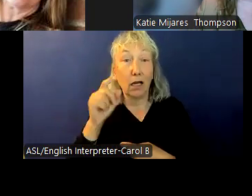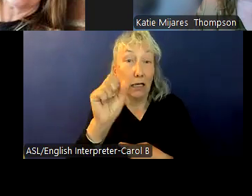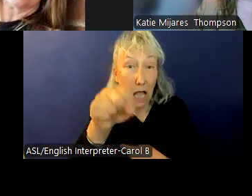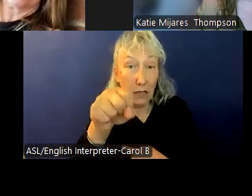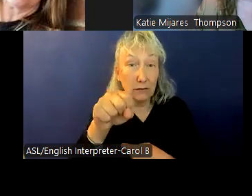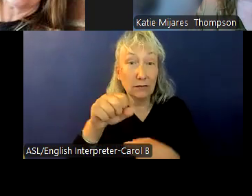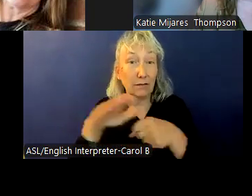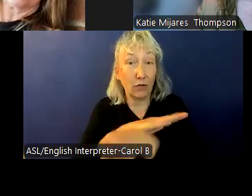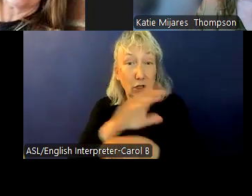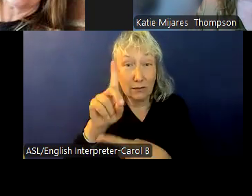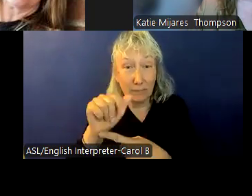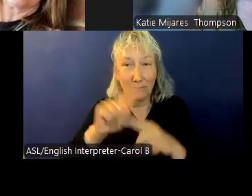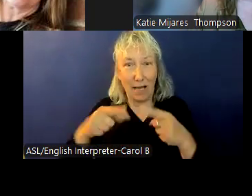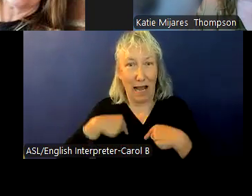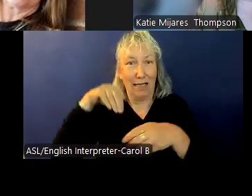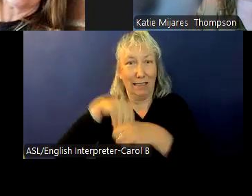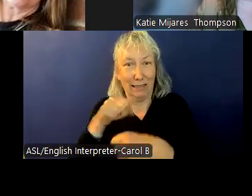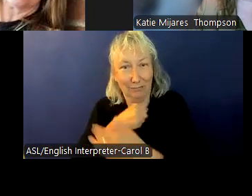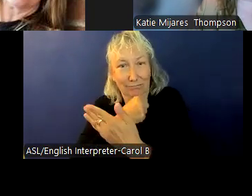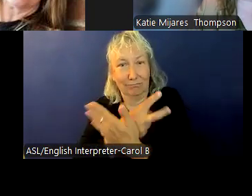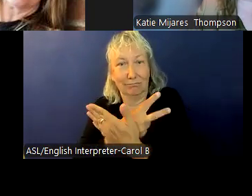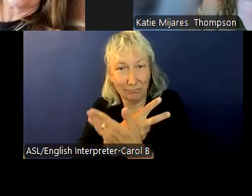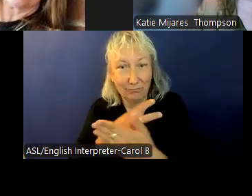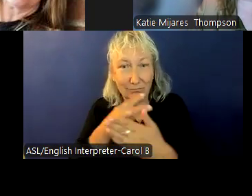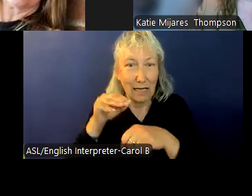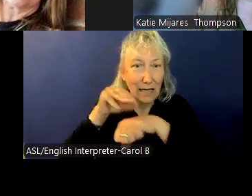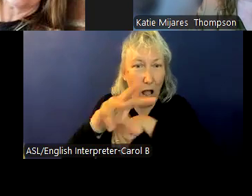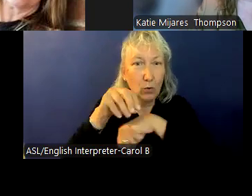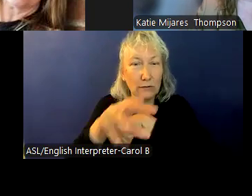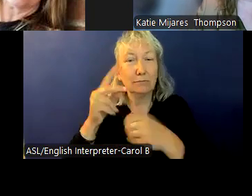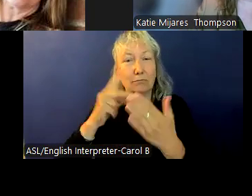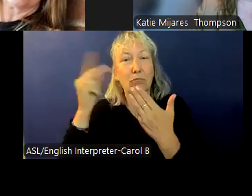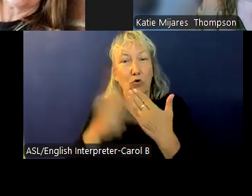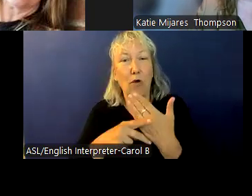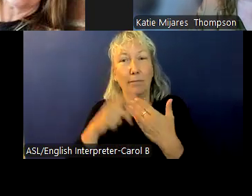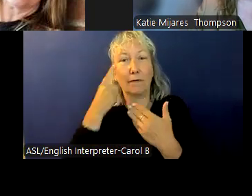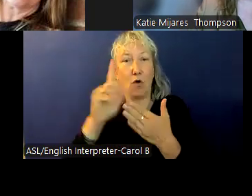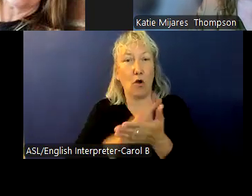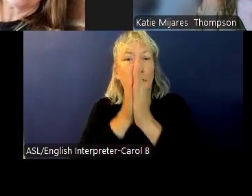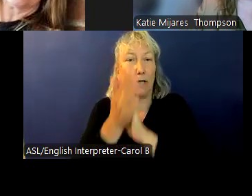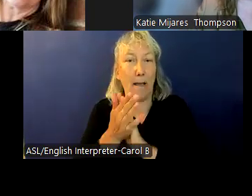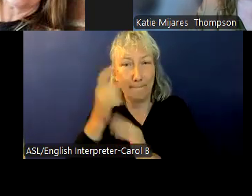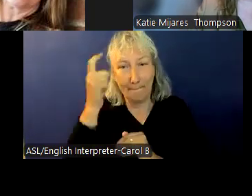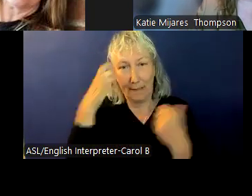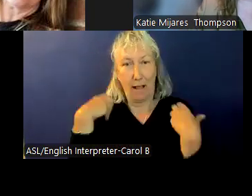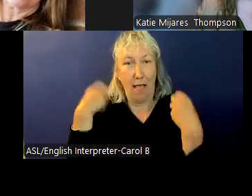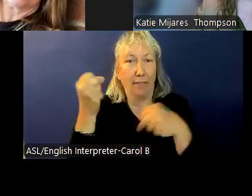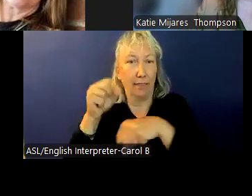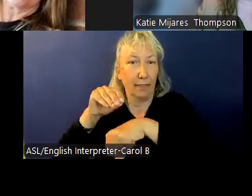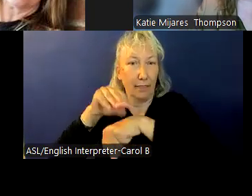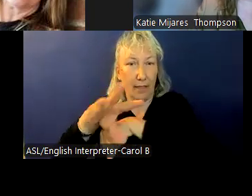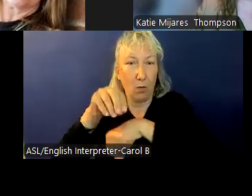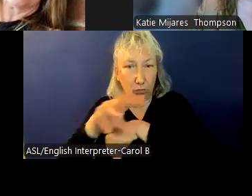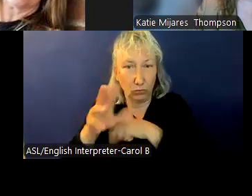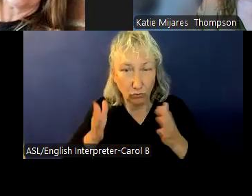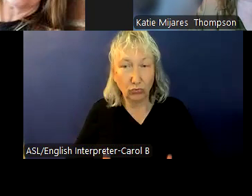master's counseling program to get my LPC so that I can be a mental health practitioner. Um,